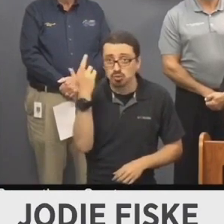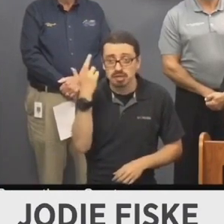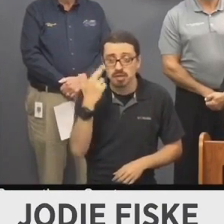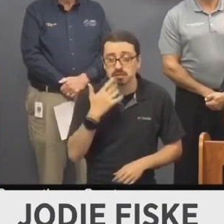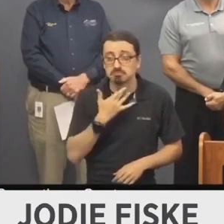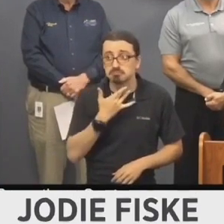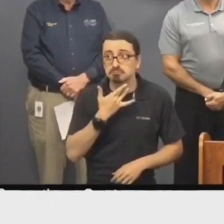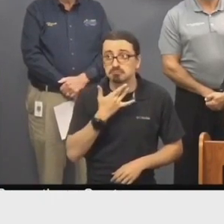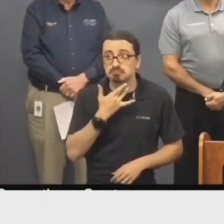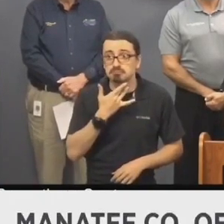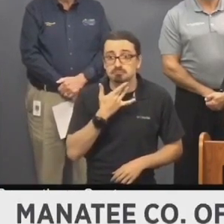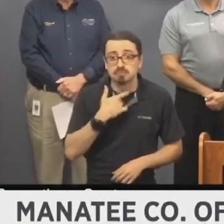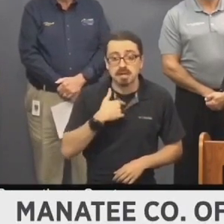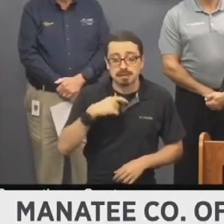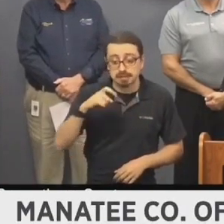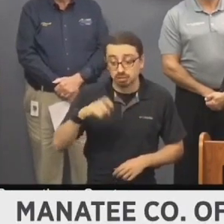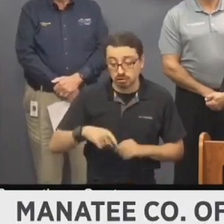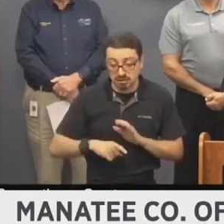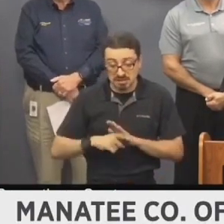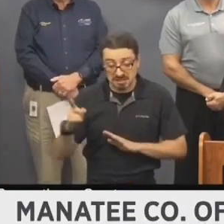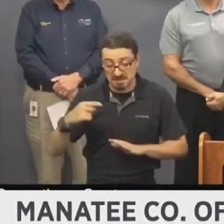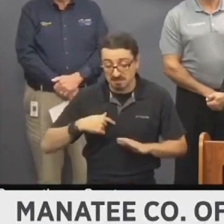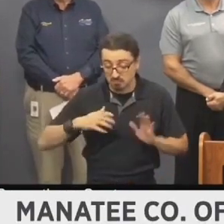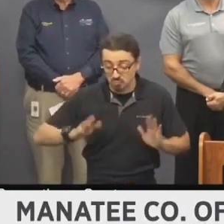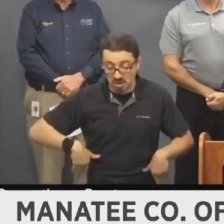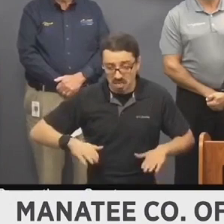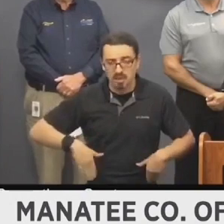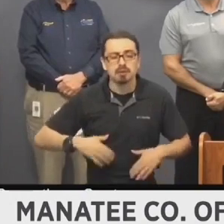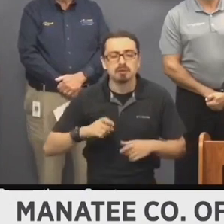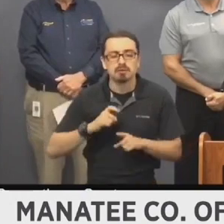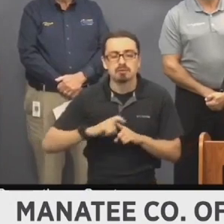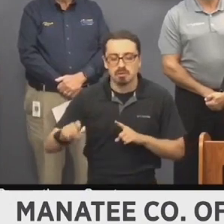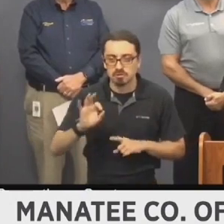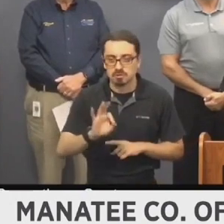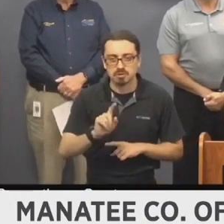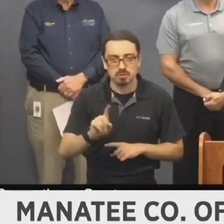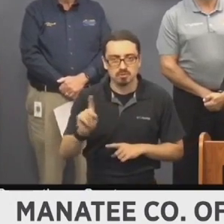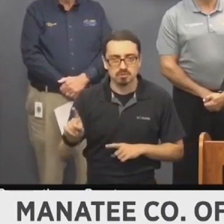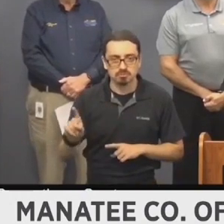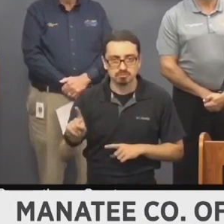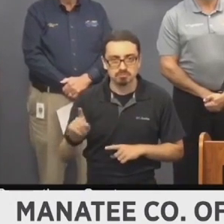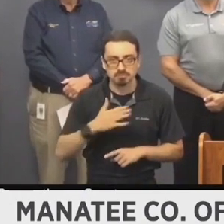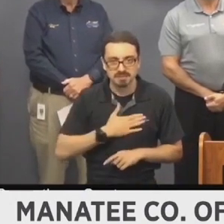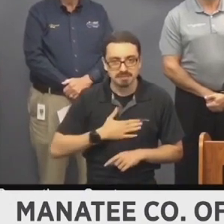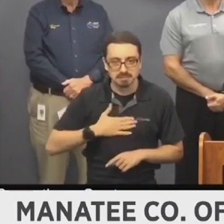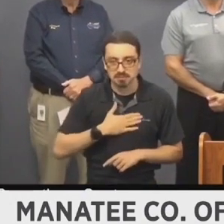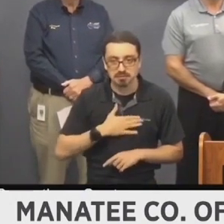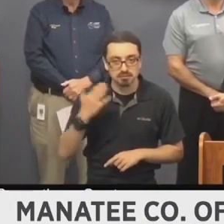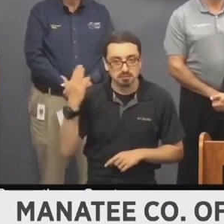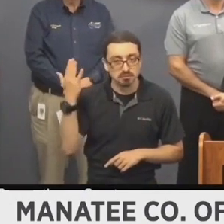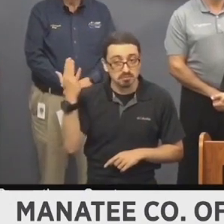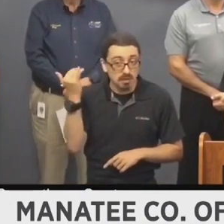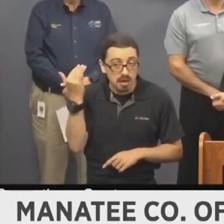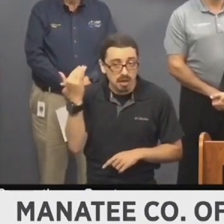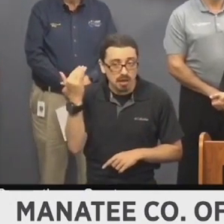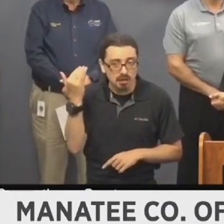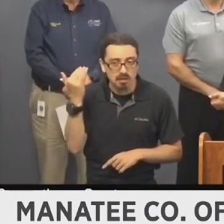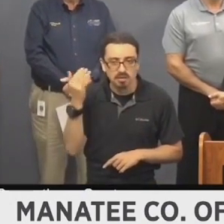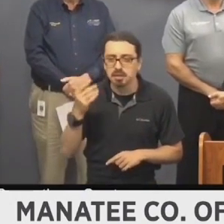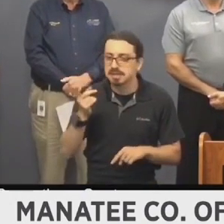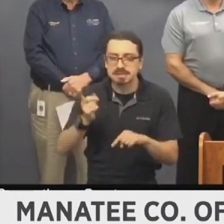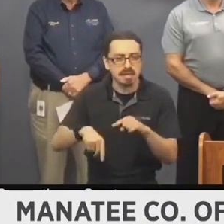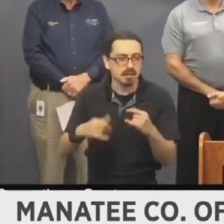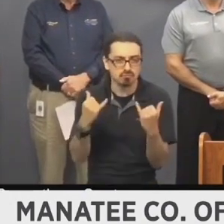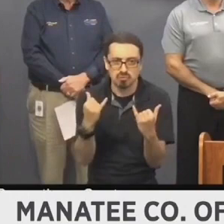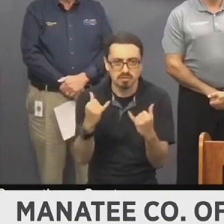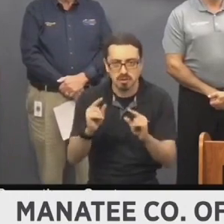to call 911. We will mark your address and make sure that we have noted where you are so that when it is safe for responders to come out, we can go